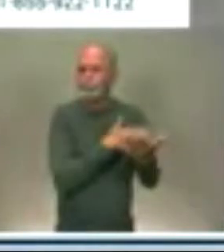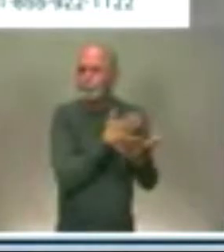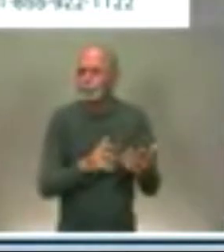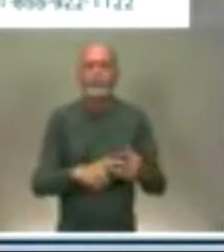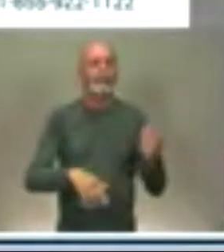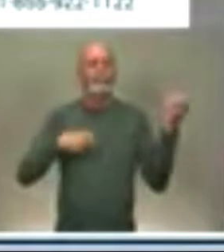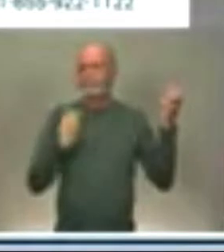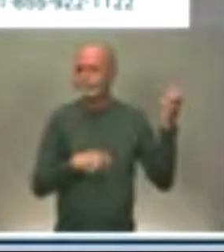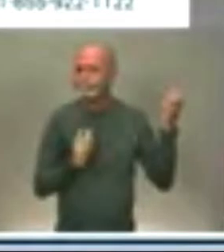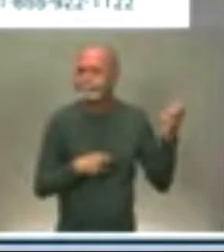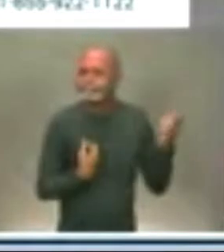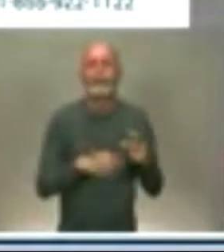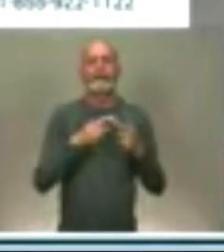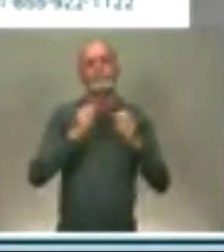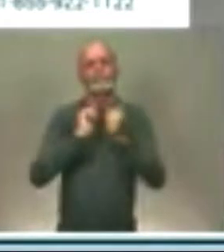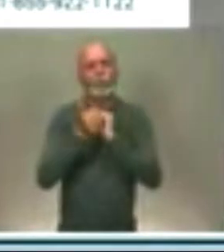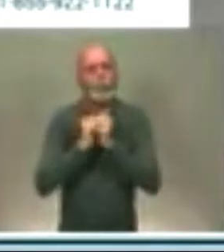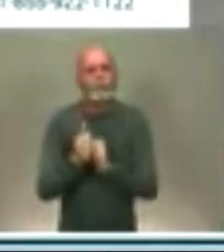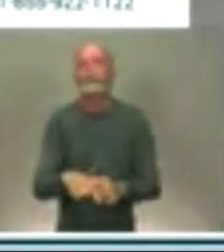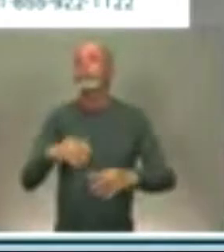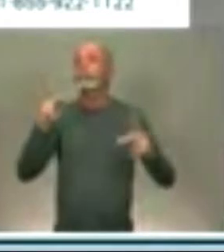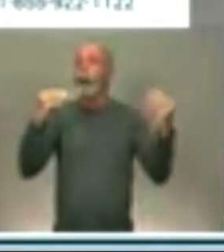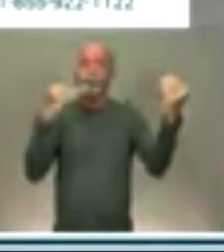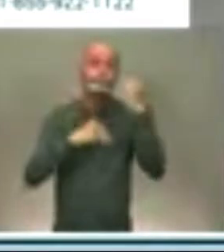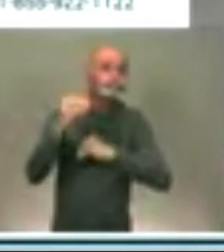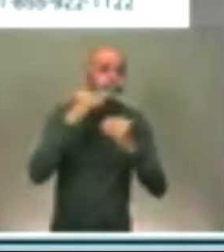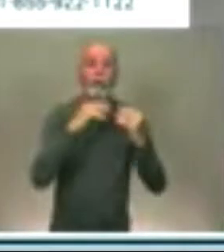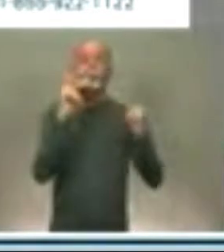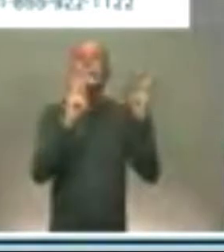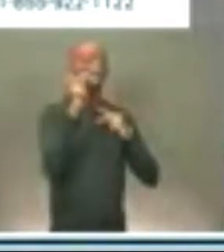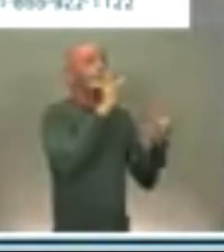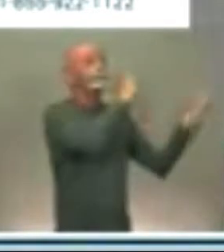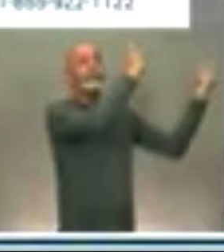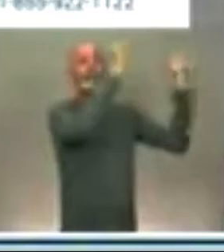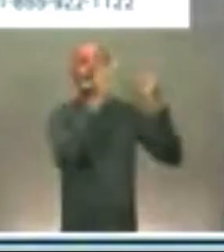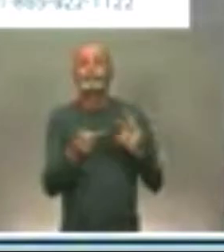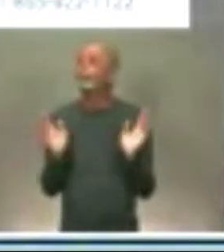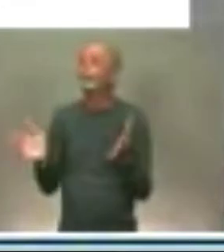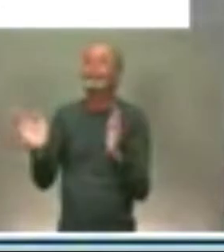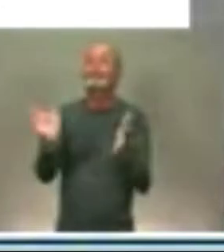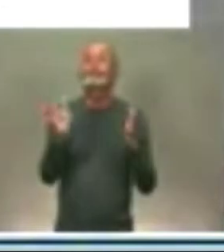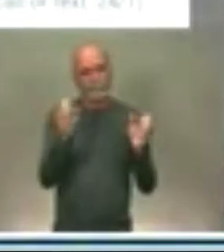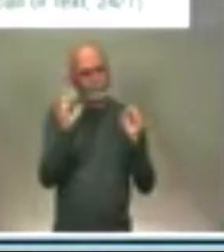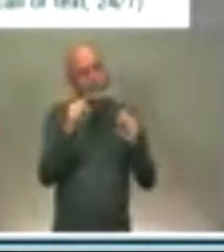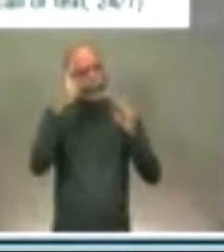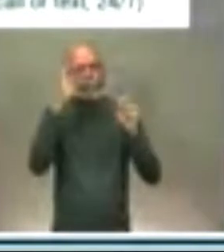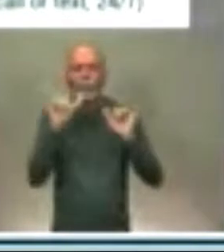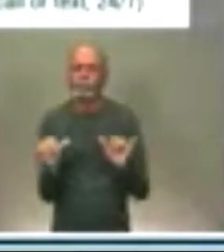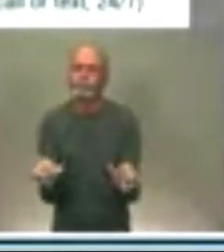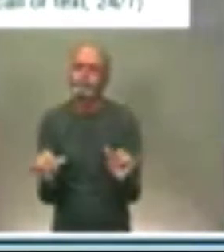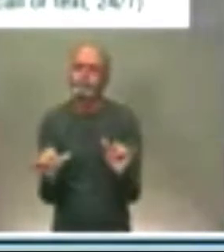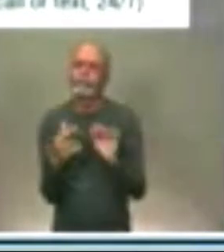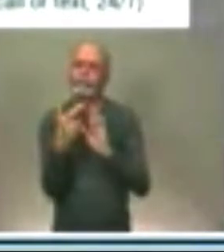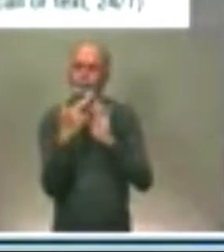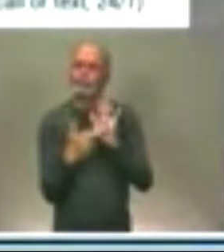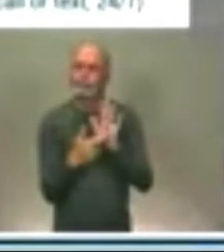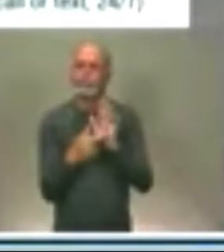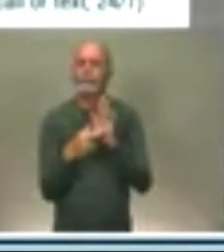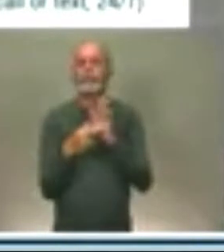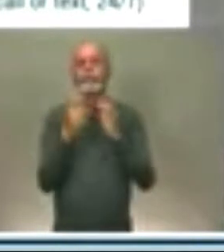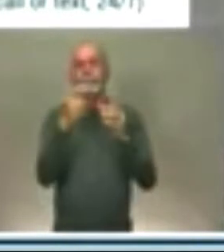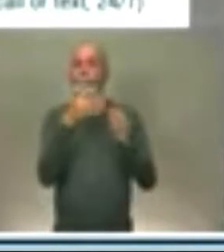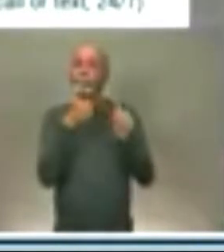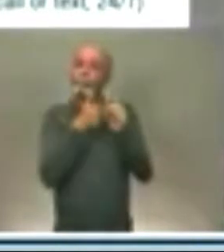clubs. Visitors will be allowed into schools following core public health measures, and school gyms will be open to community